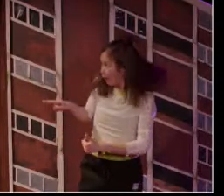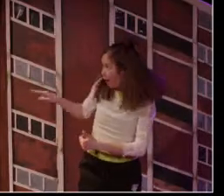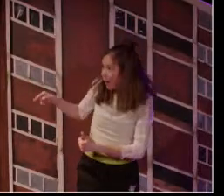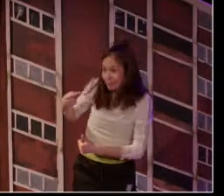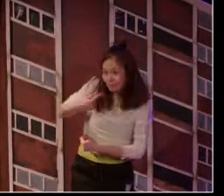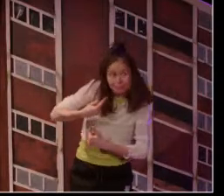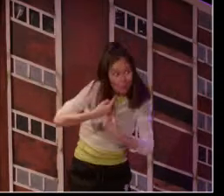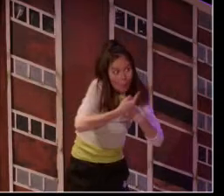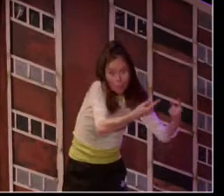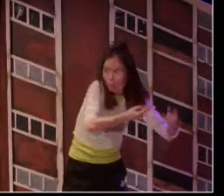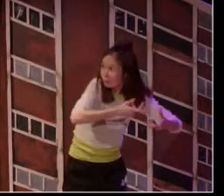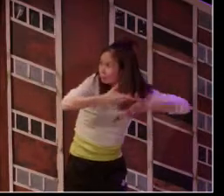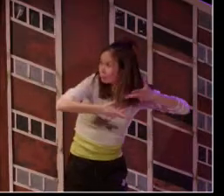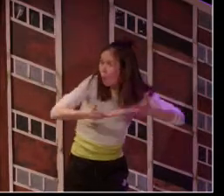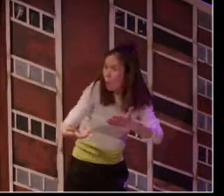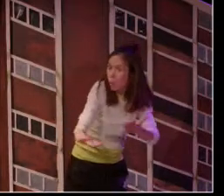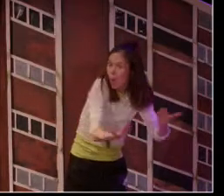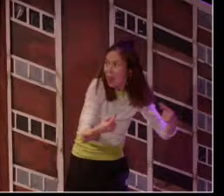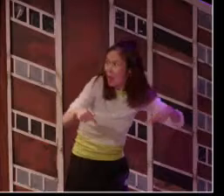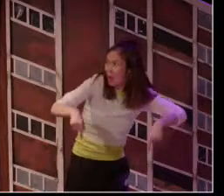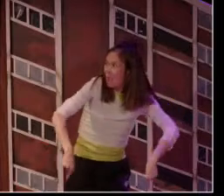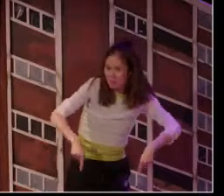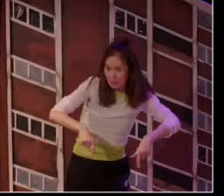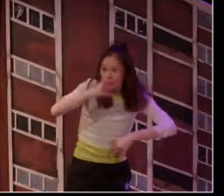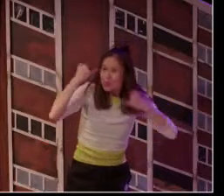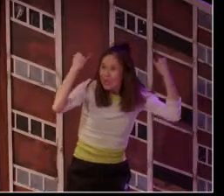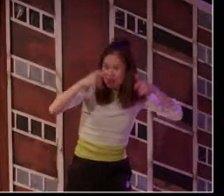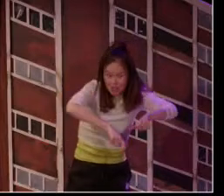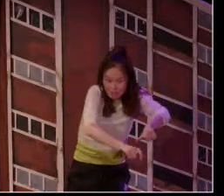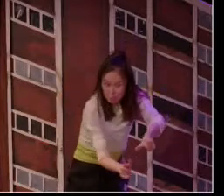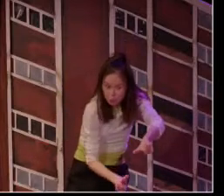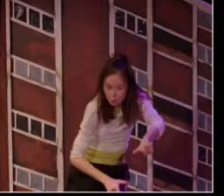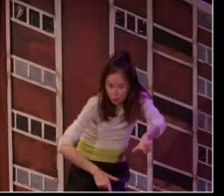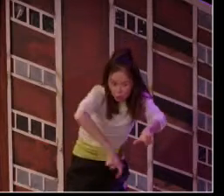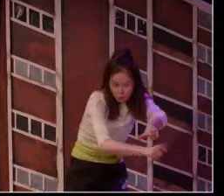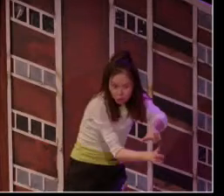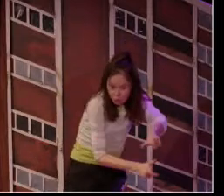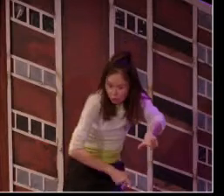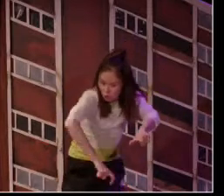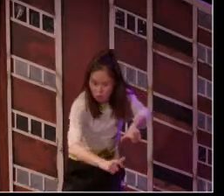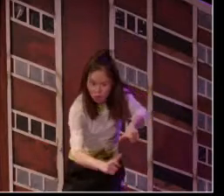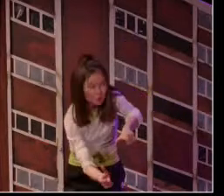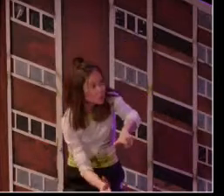welcome to your sheep shearing. Your good flock will prosper.